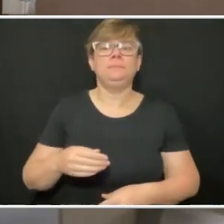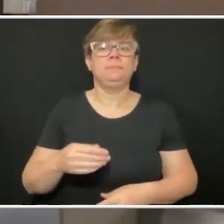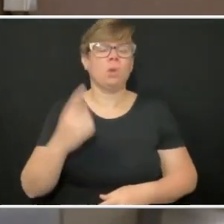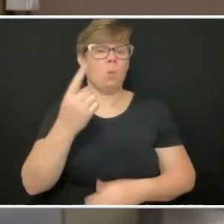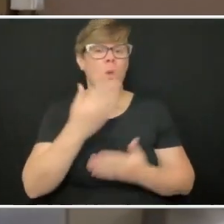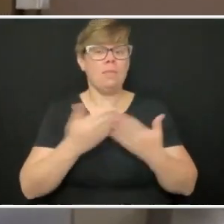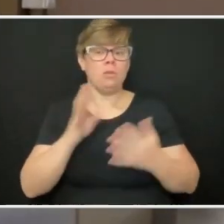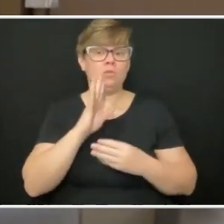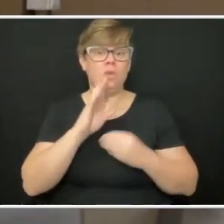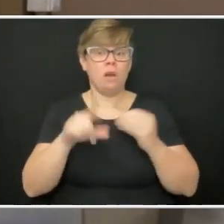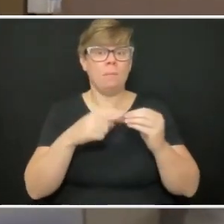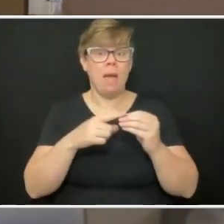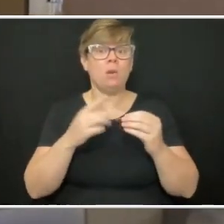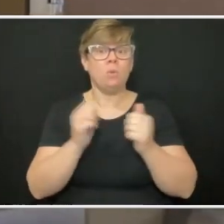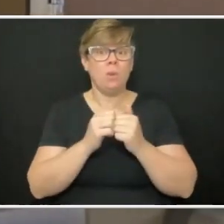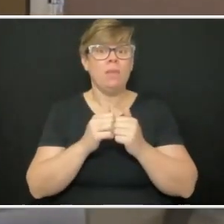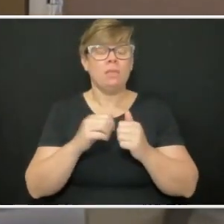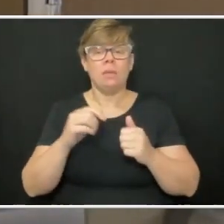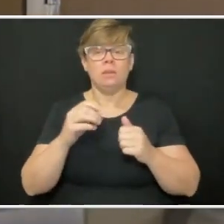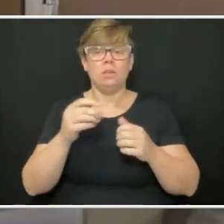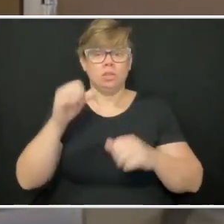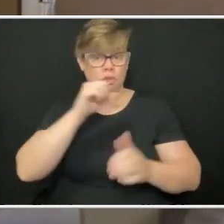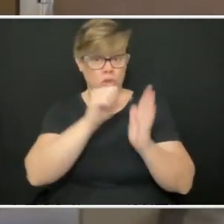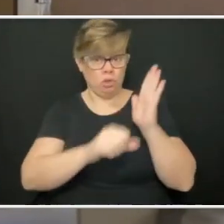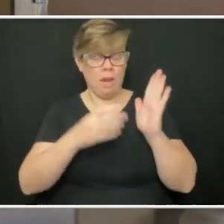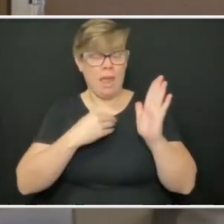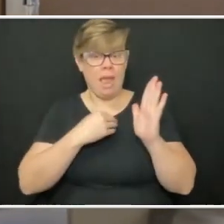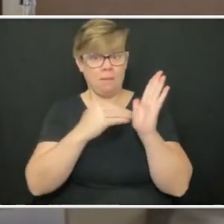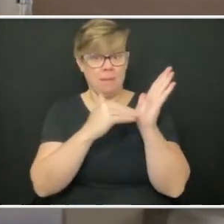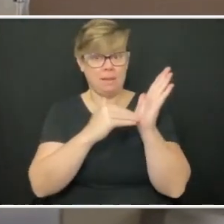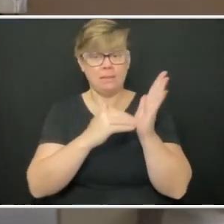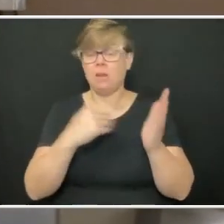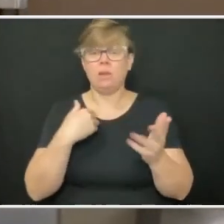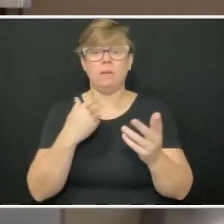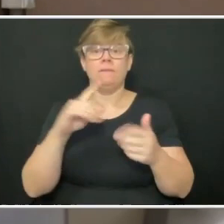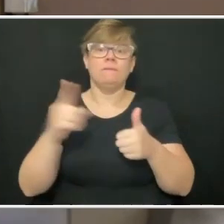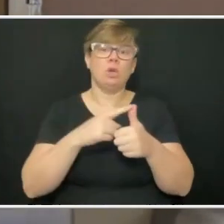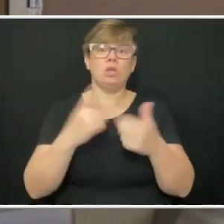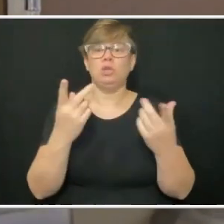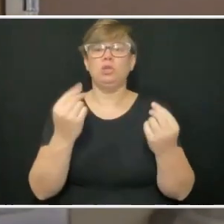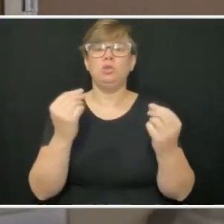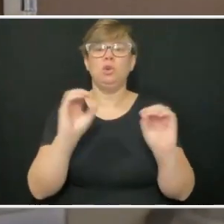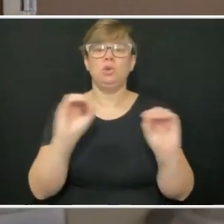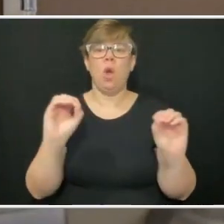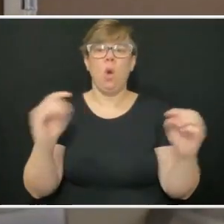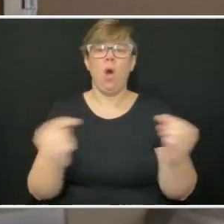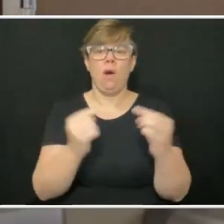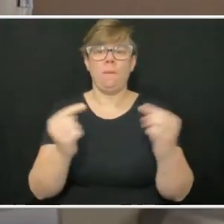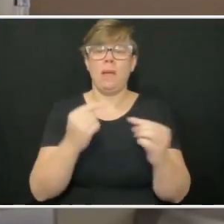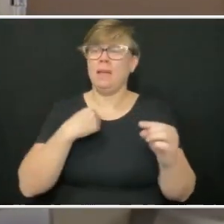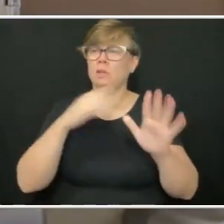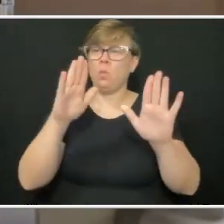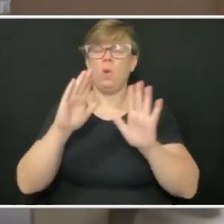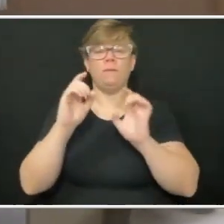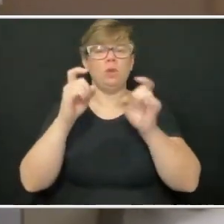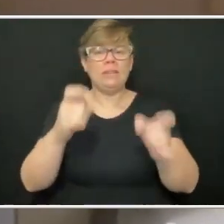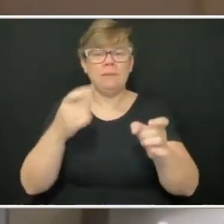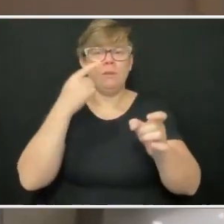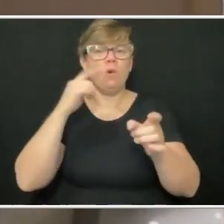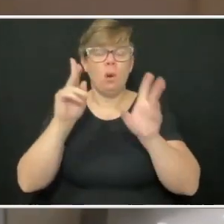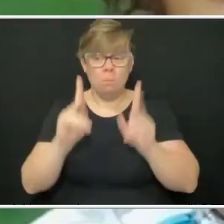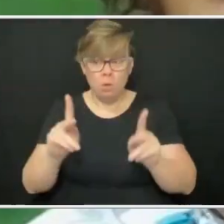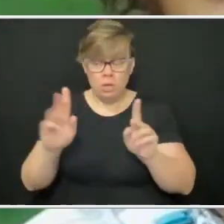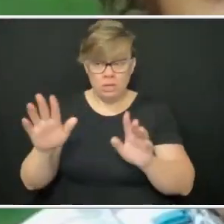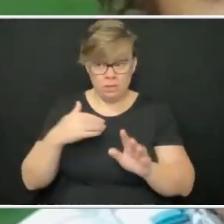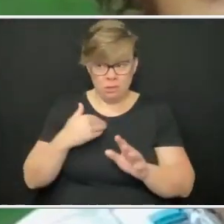do no harm. Well, here we are to help someone else. So it's the ultimate gift for someone to put themselves at risk to do this